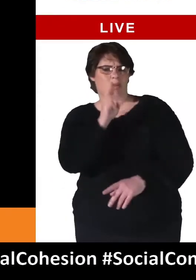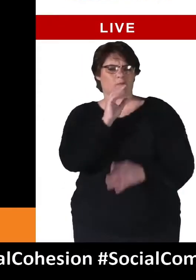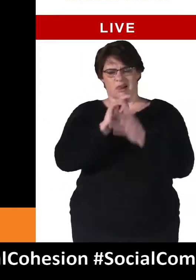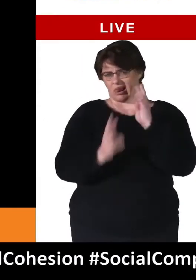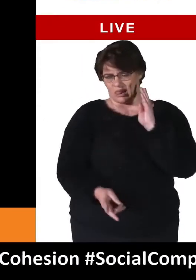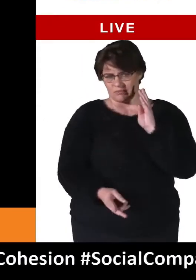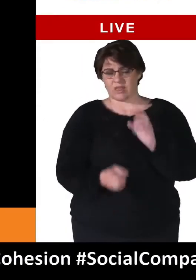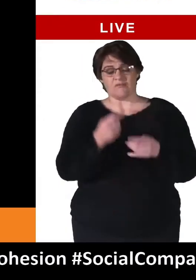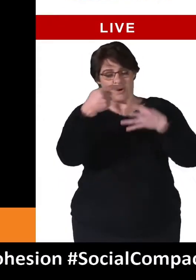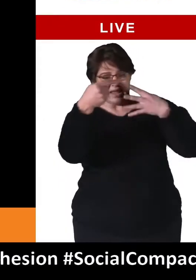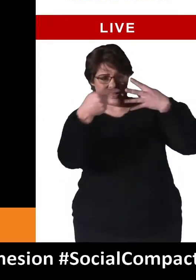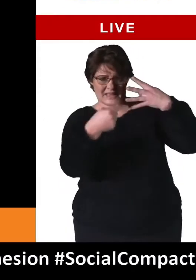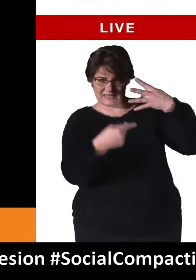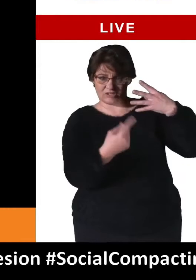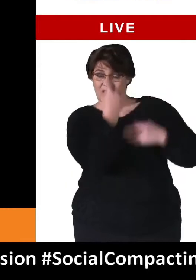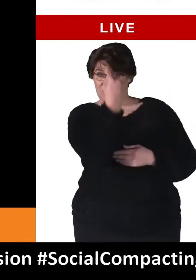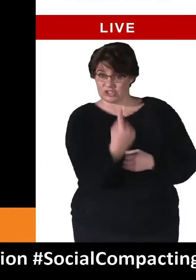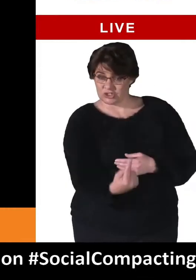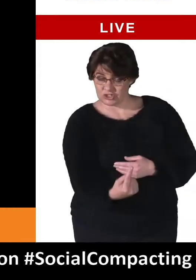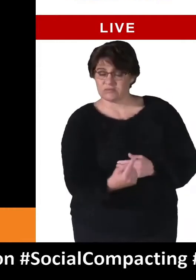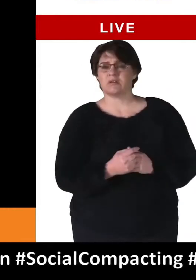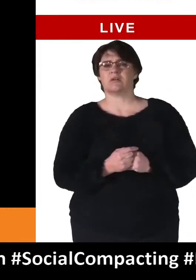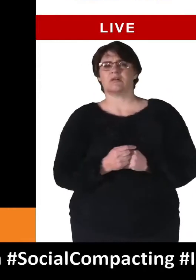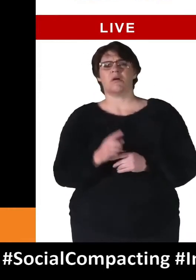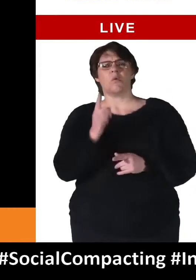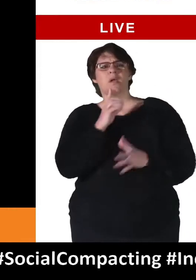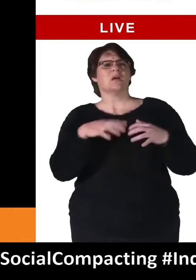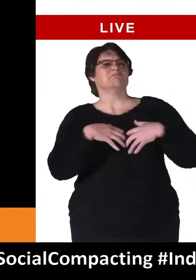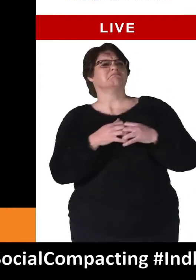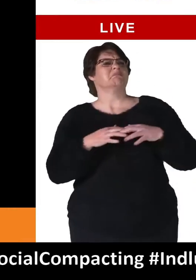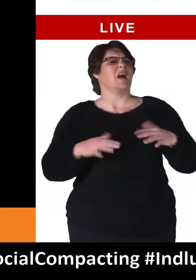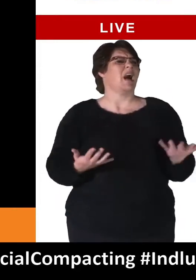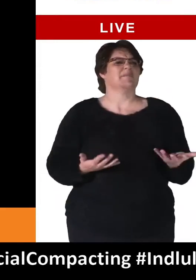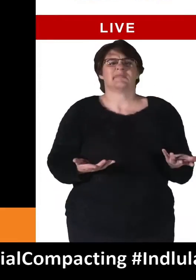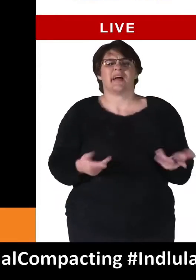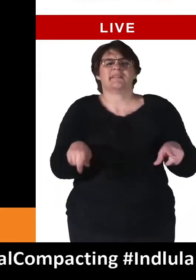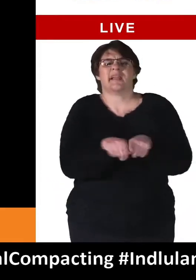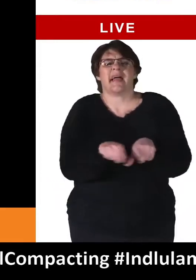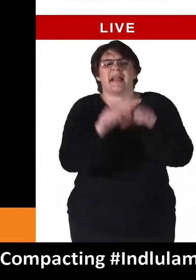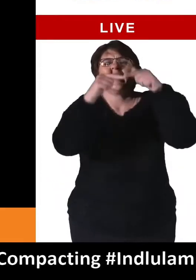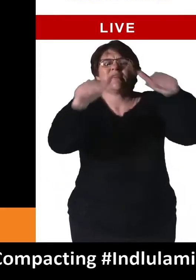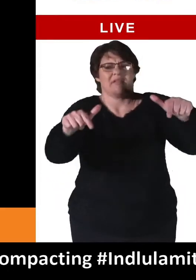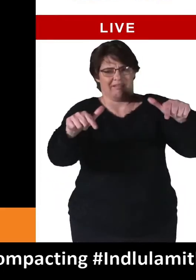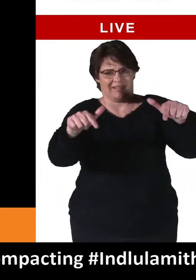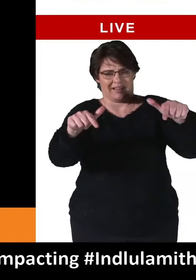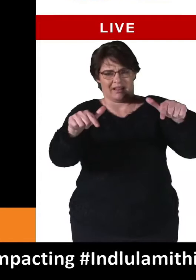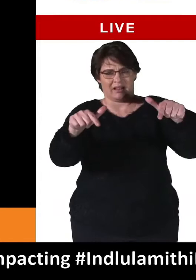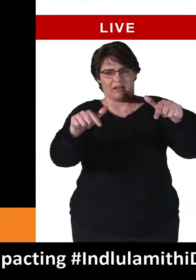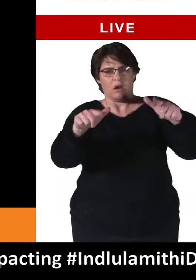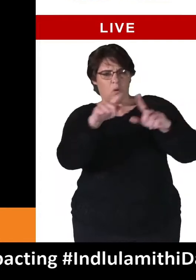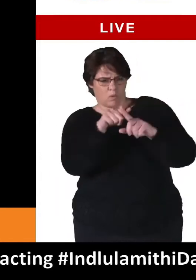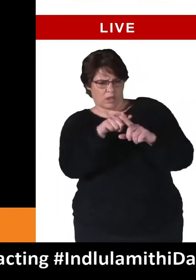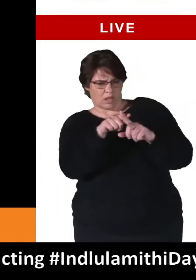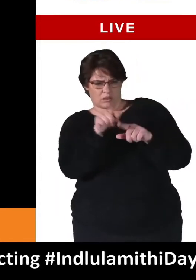So for each indicator then, we determine a level at which outcomes would fall